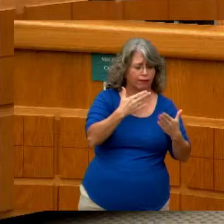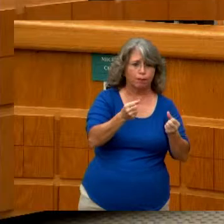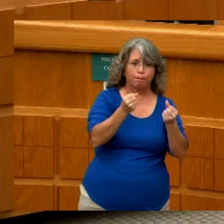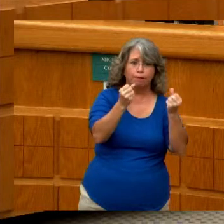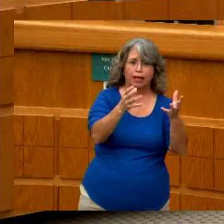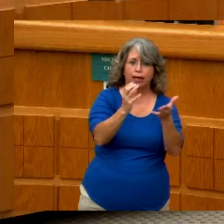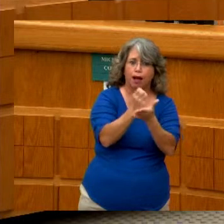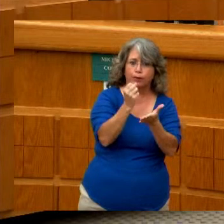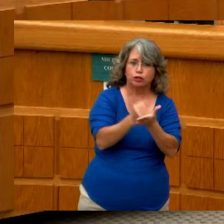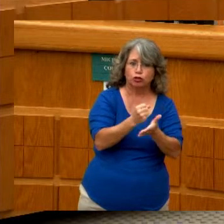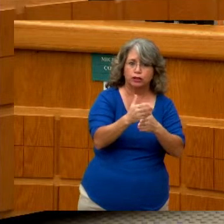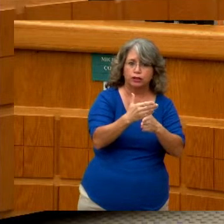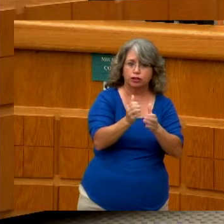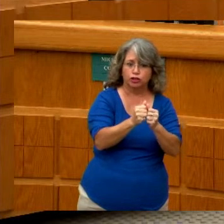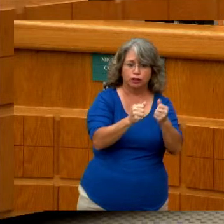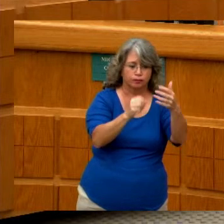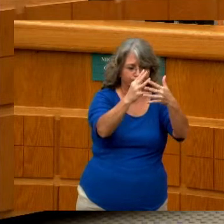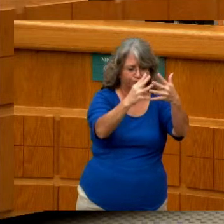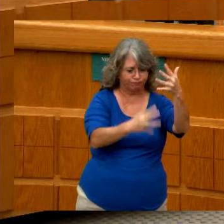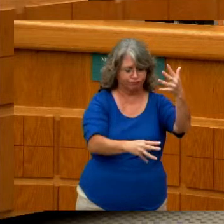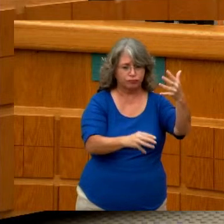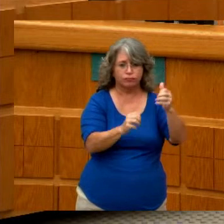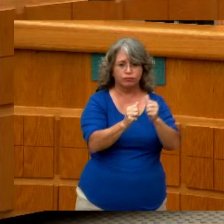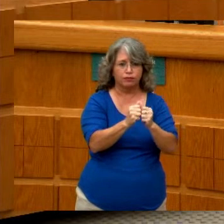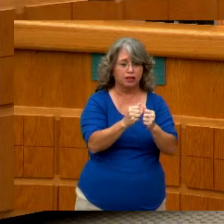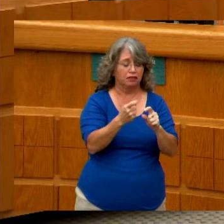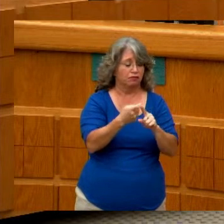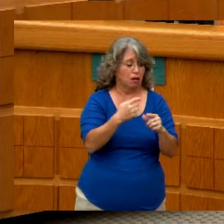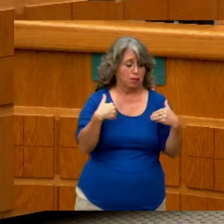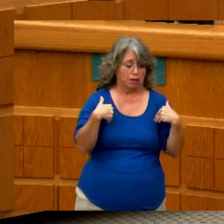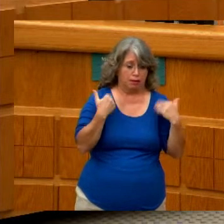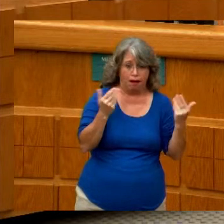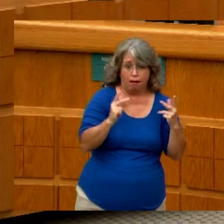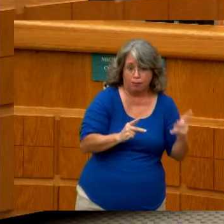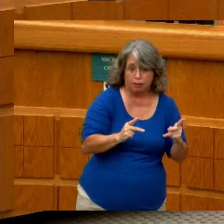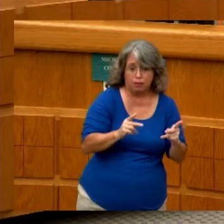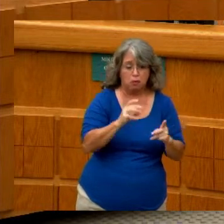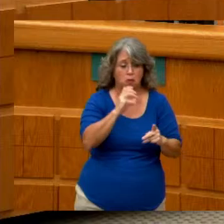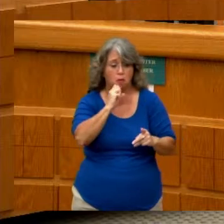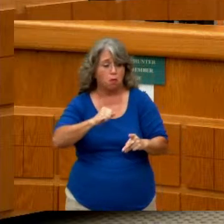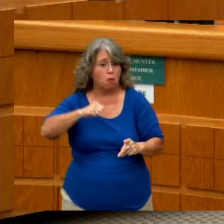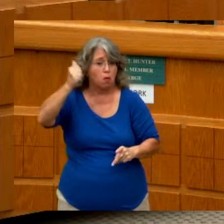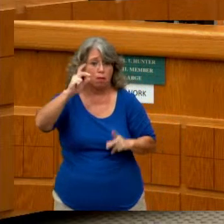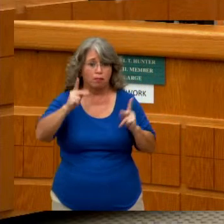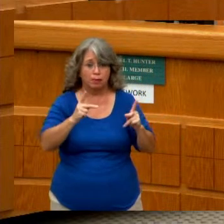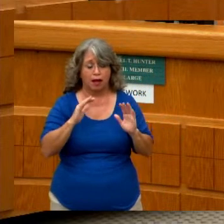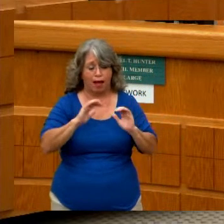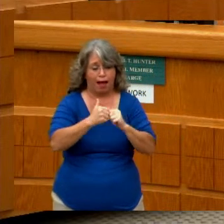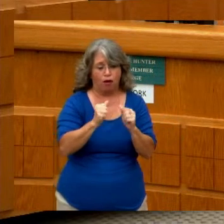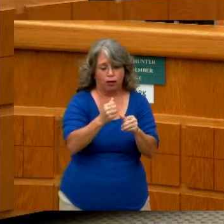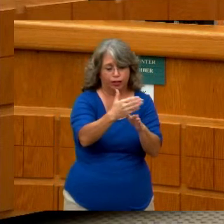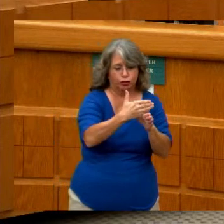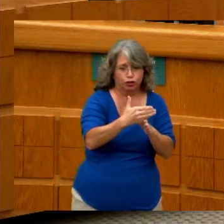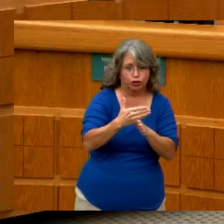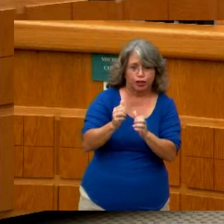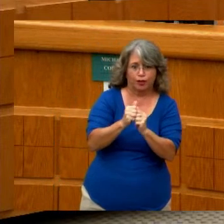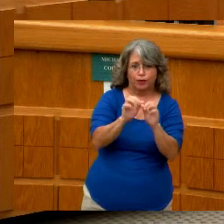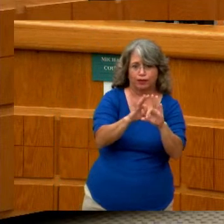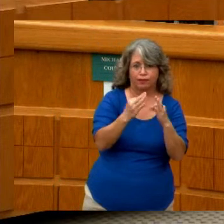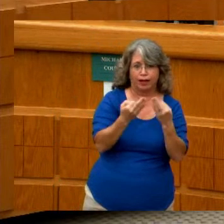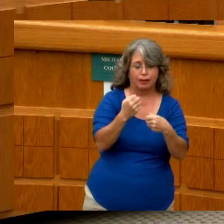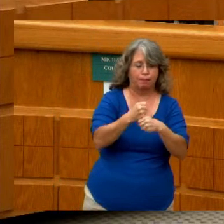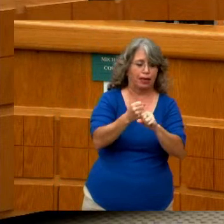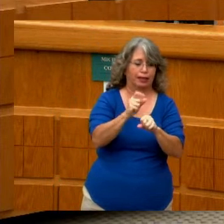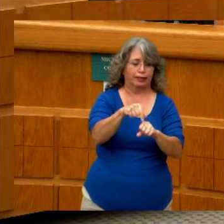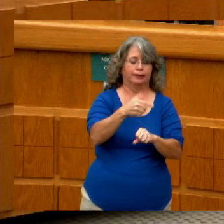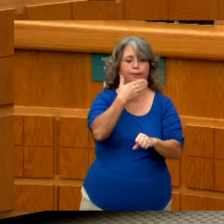that there are opportunities to share with all levels of our family, from our youngest to our oldest, on how we're going to make